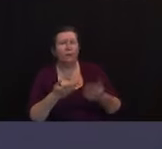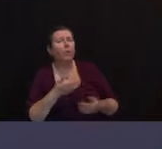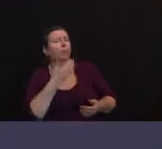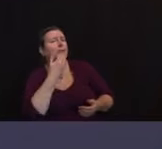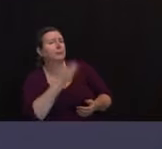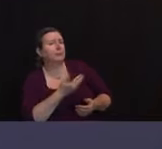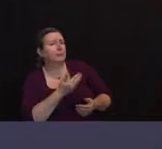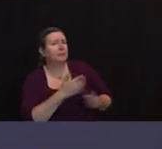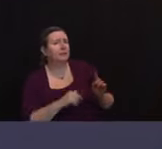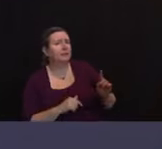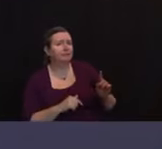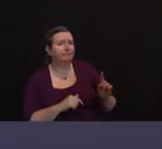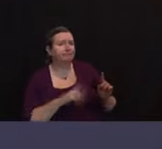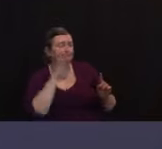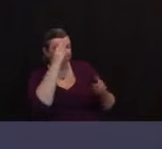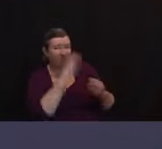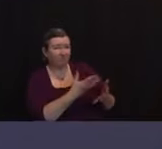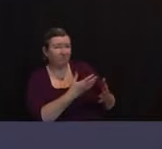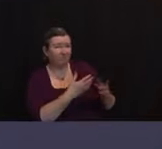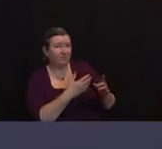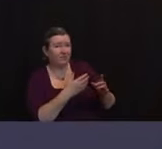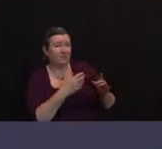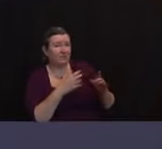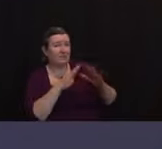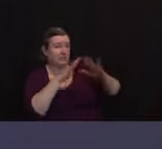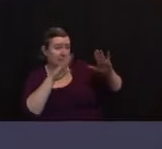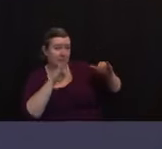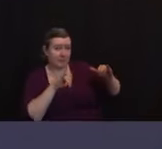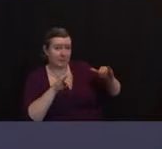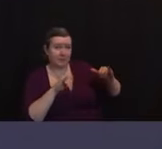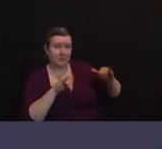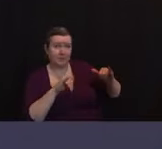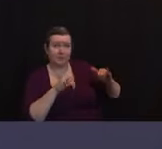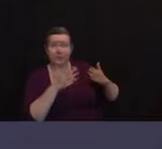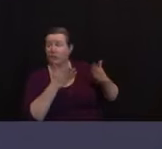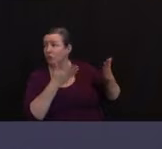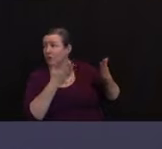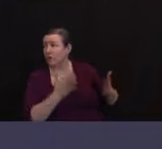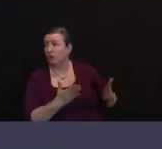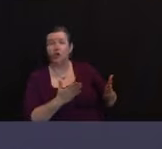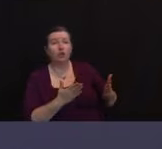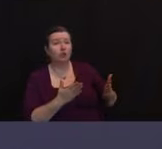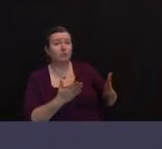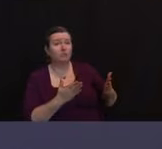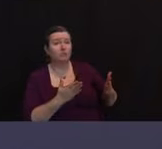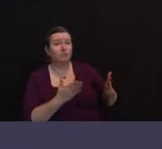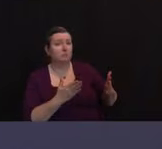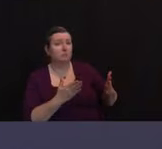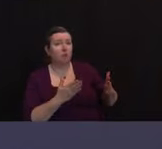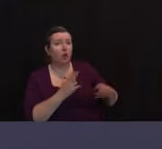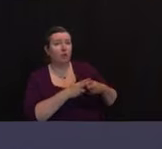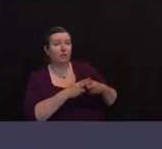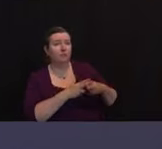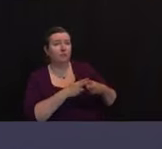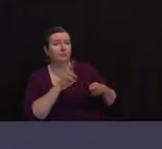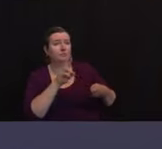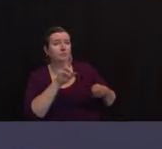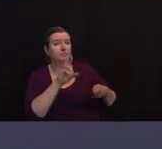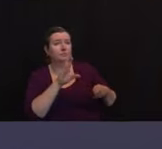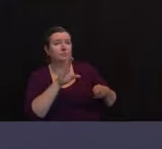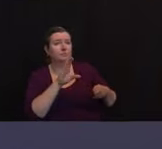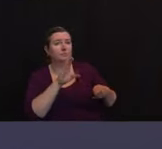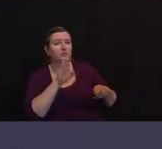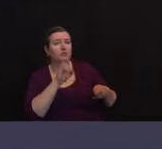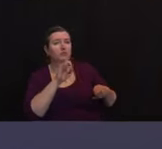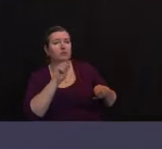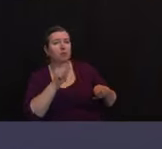the systems and servers were not hacked. They were individual accounts, and it was done by a process called credential stuffing, which essentially means that those individual